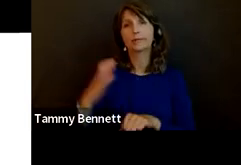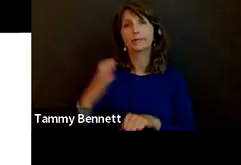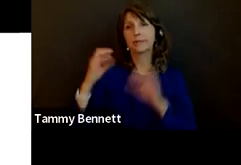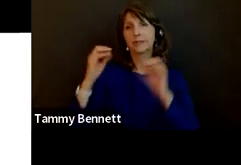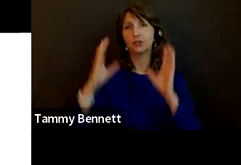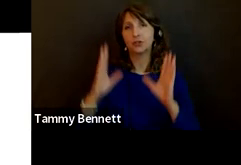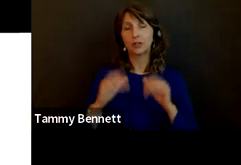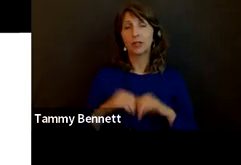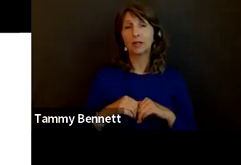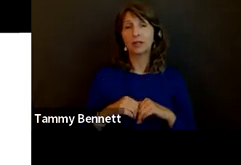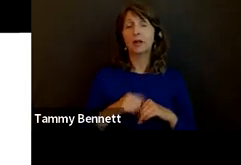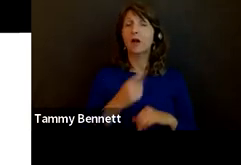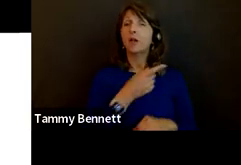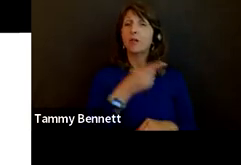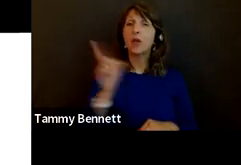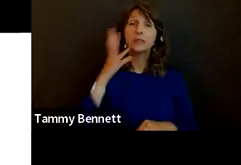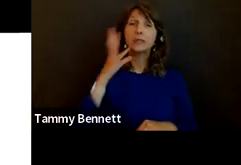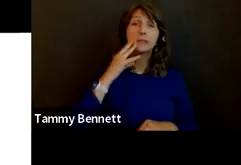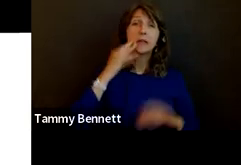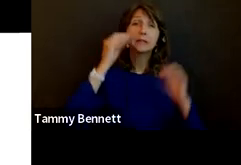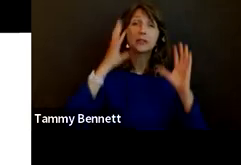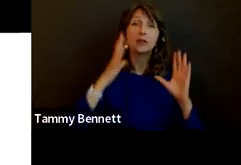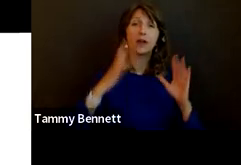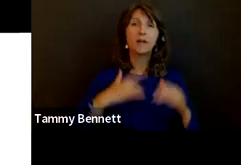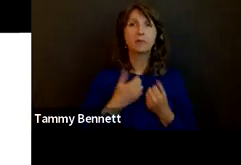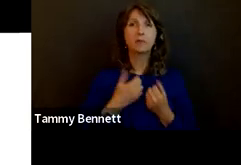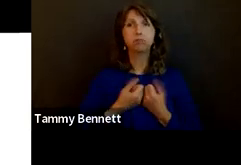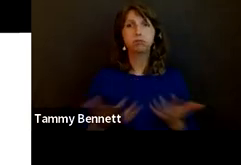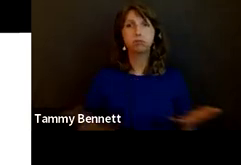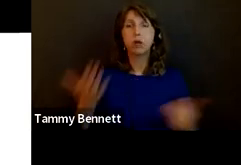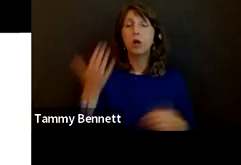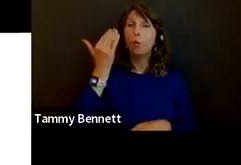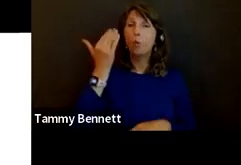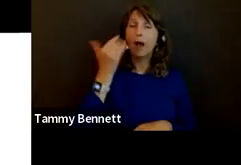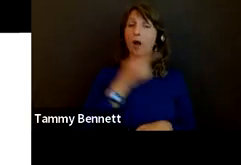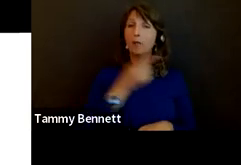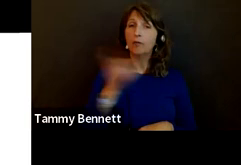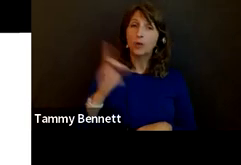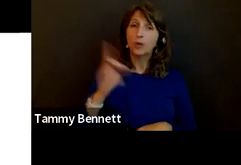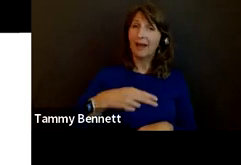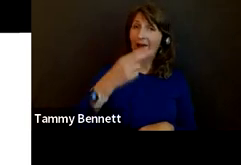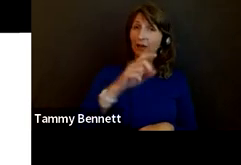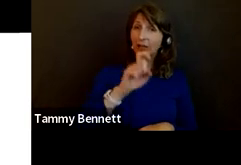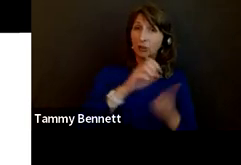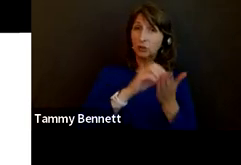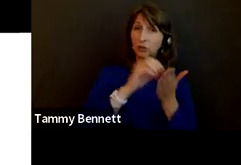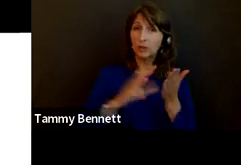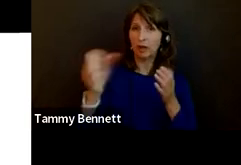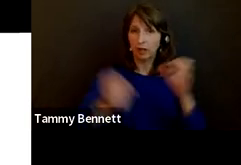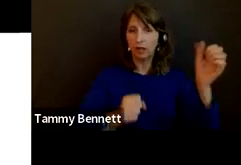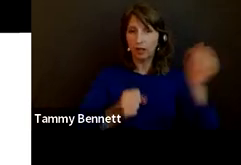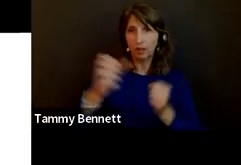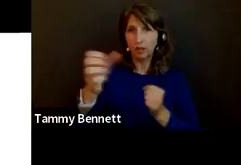may become burnt out if they are constantly given those higher need students based on their ability to handle tougher situations. This is something